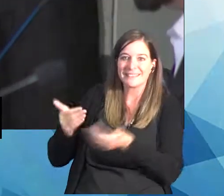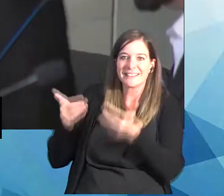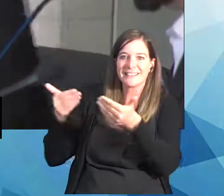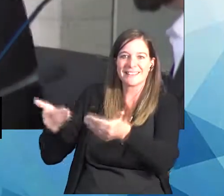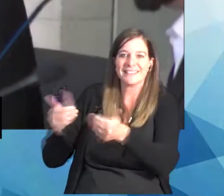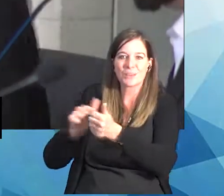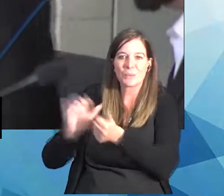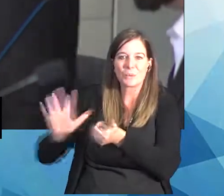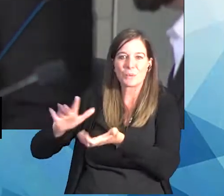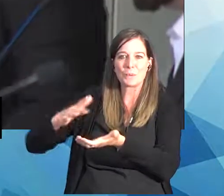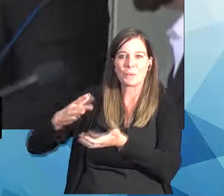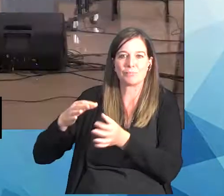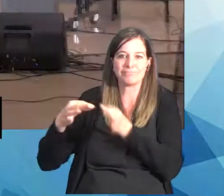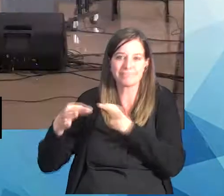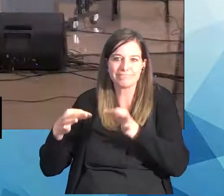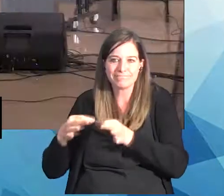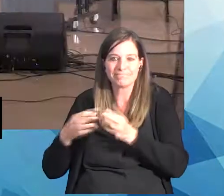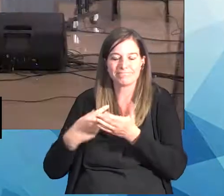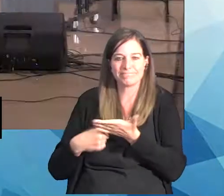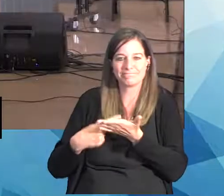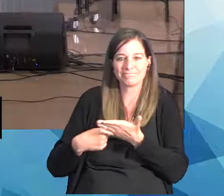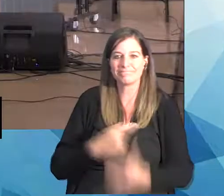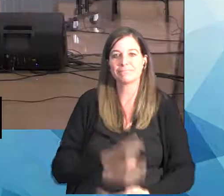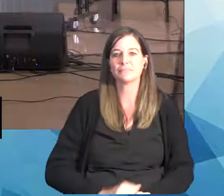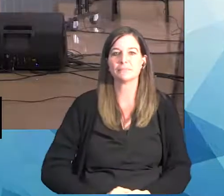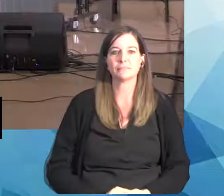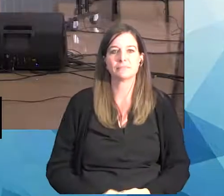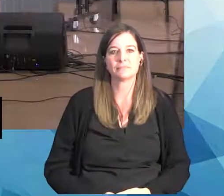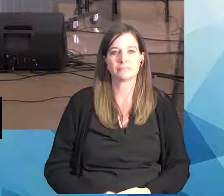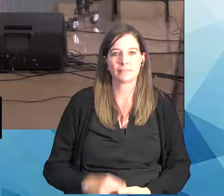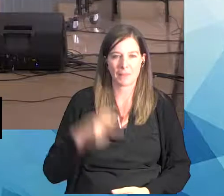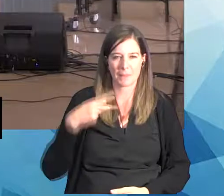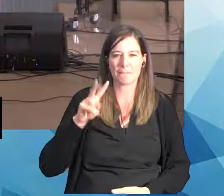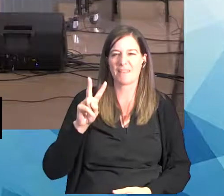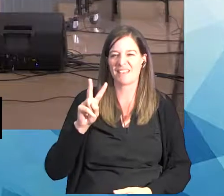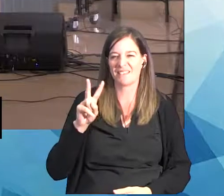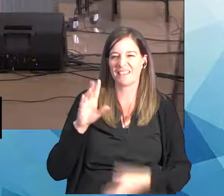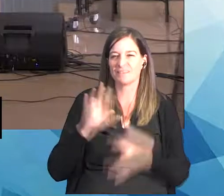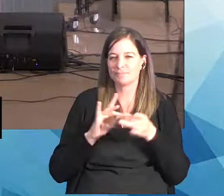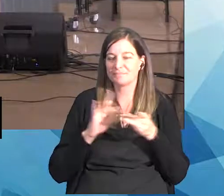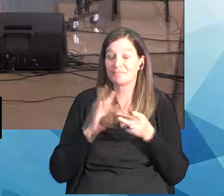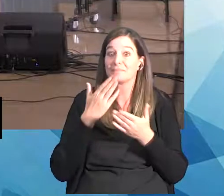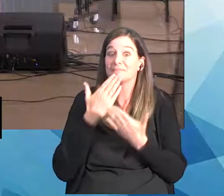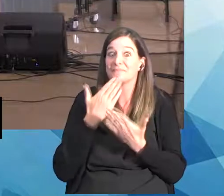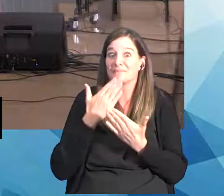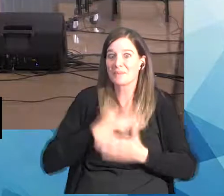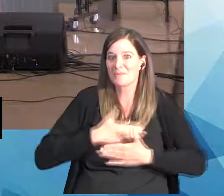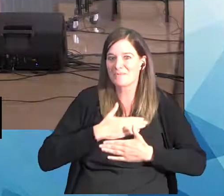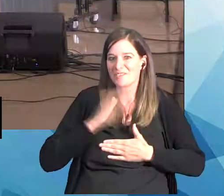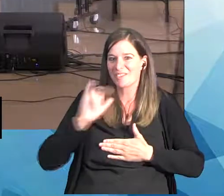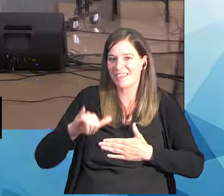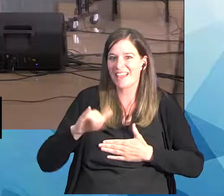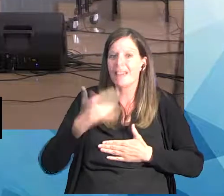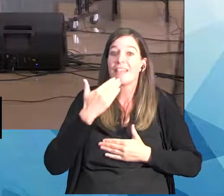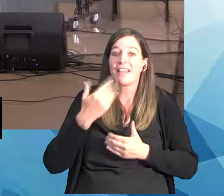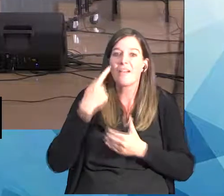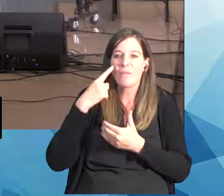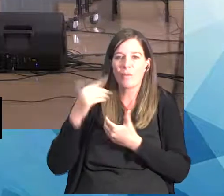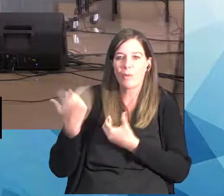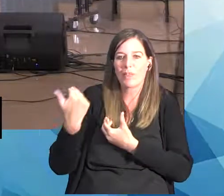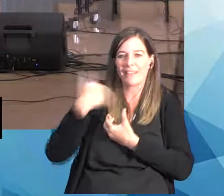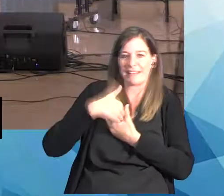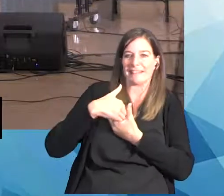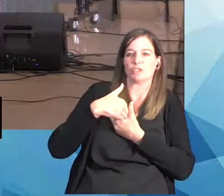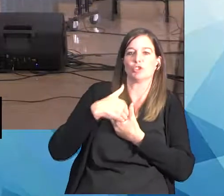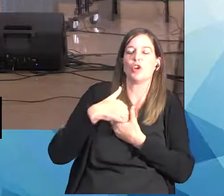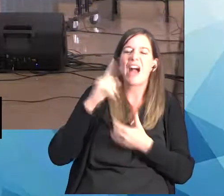Thank you, President Nigro. Appreciate that, and thank you for the interruption. I think a break was necessary and beneficial for all of us.